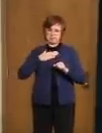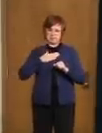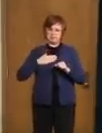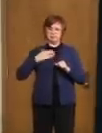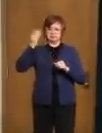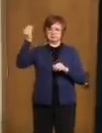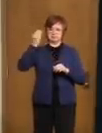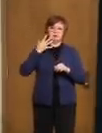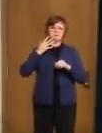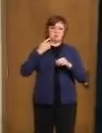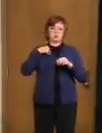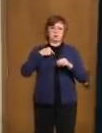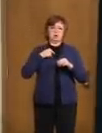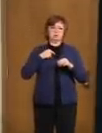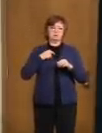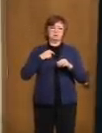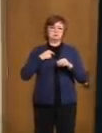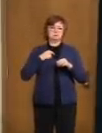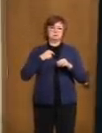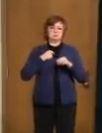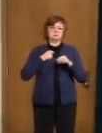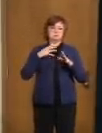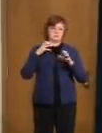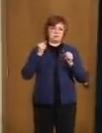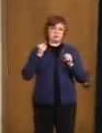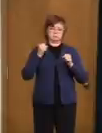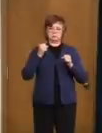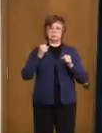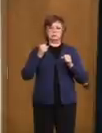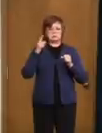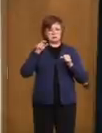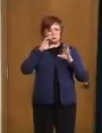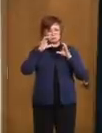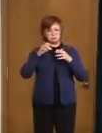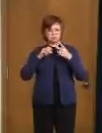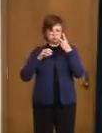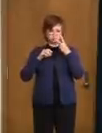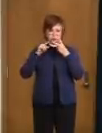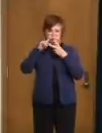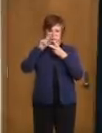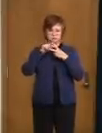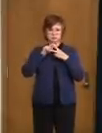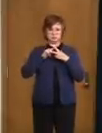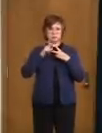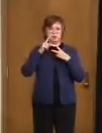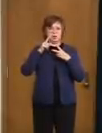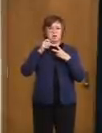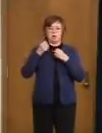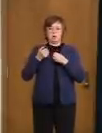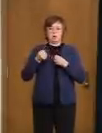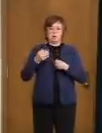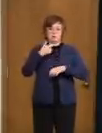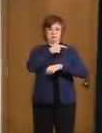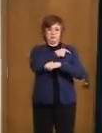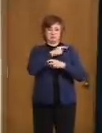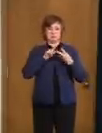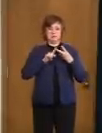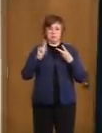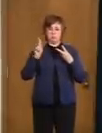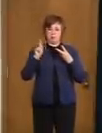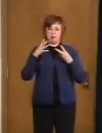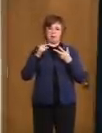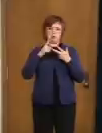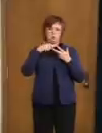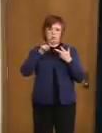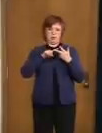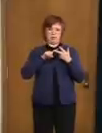two questions answered, is how much vaccine are we getting, when are we getting it, and where is it coming to? We do have the where, I think,